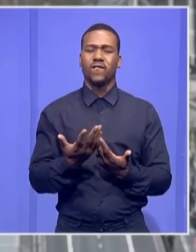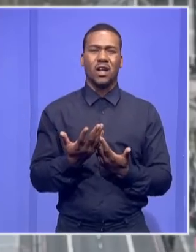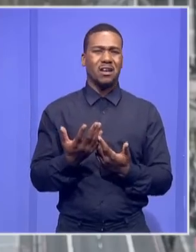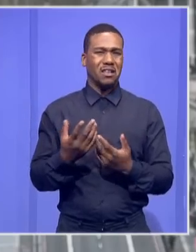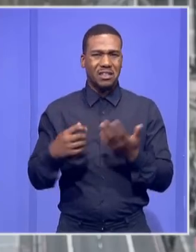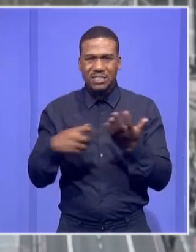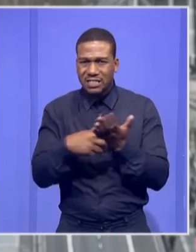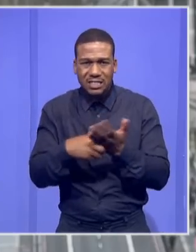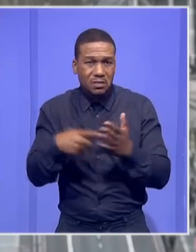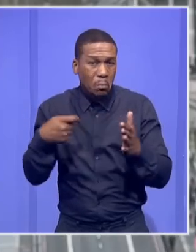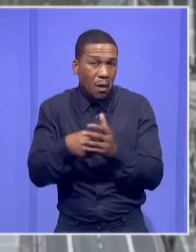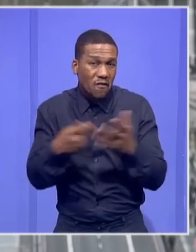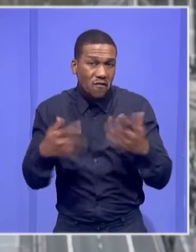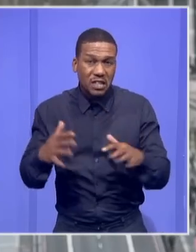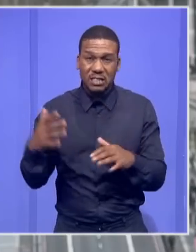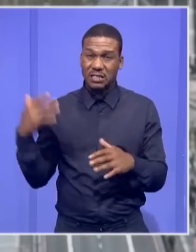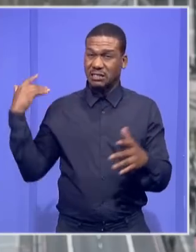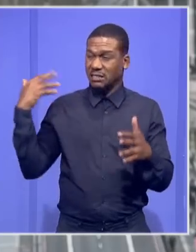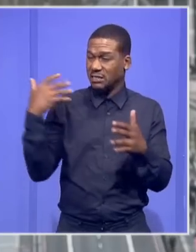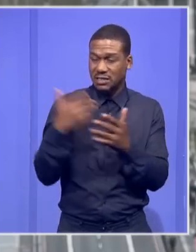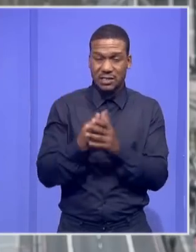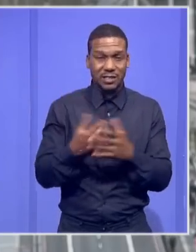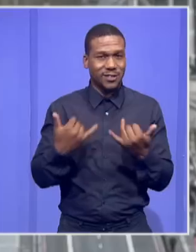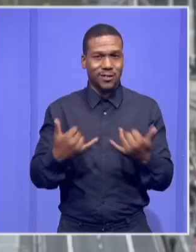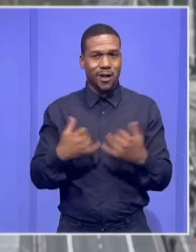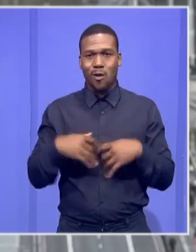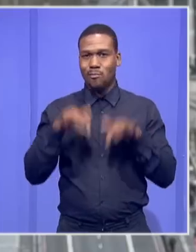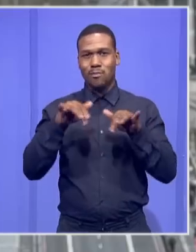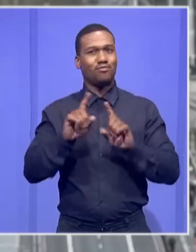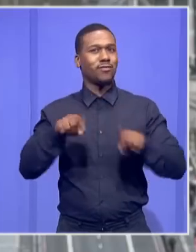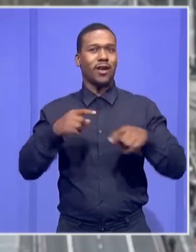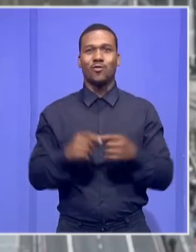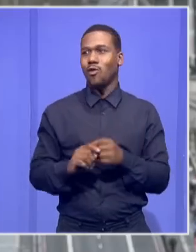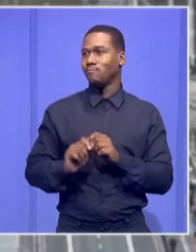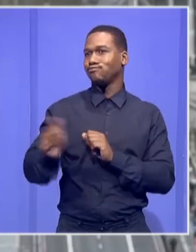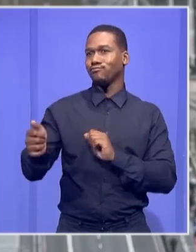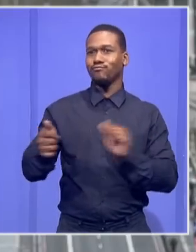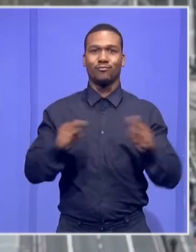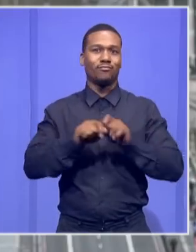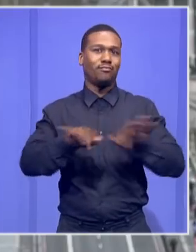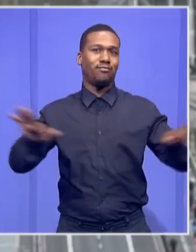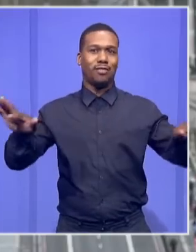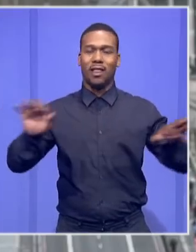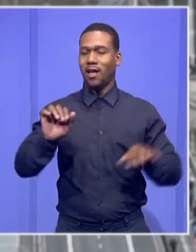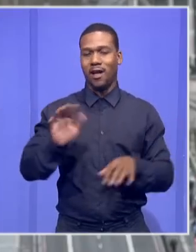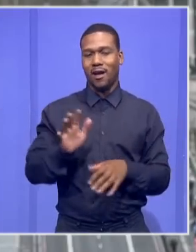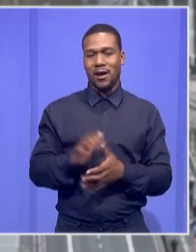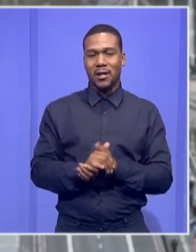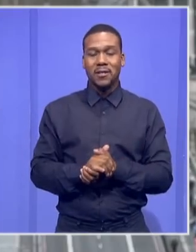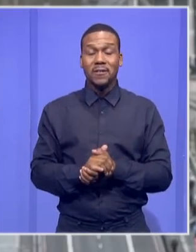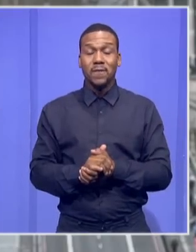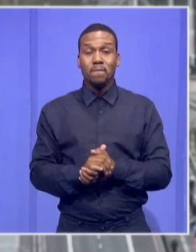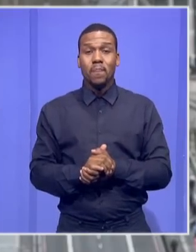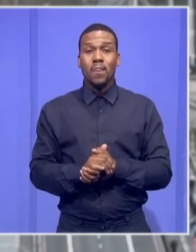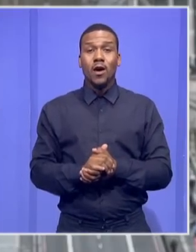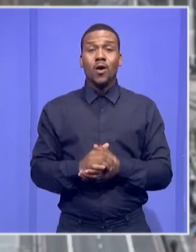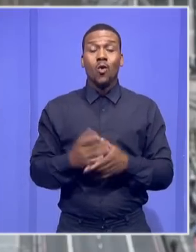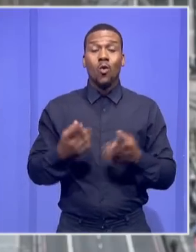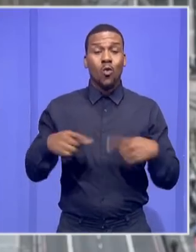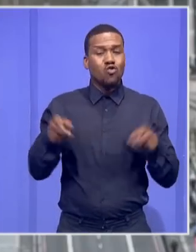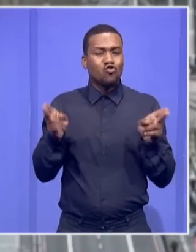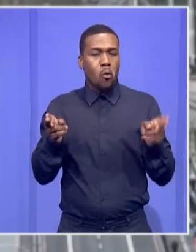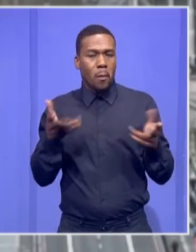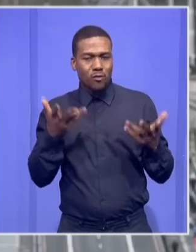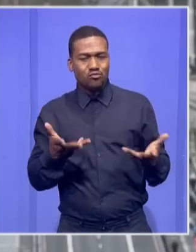going to put them off. We are, of course, British after all. We are used to this. We call this liquid sunshine around these parts. So that is